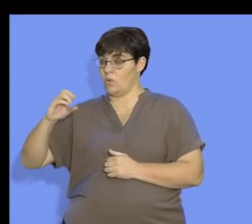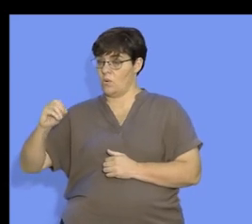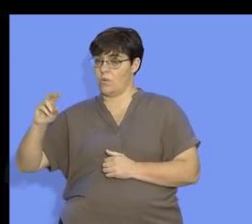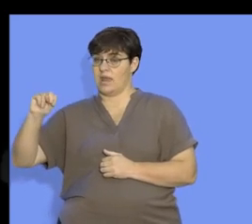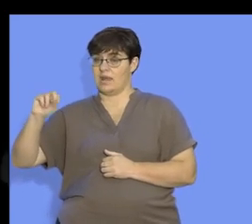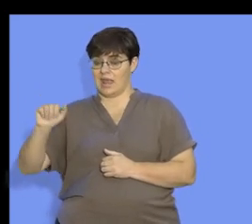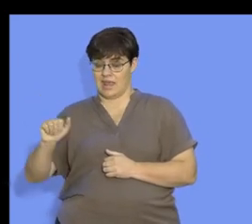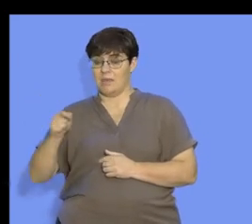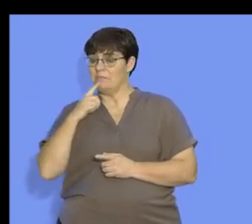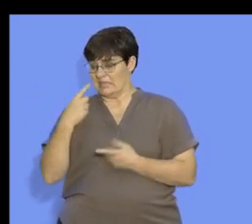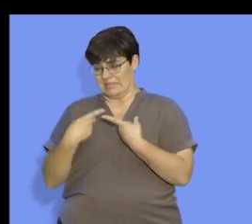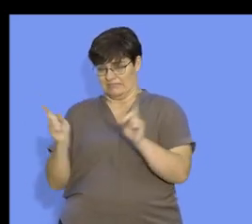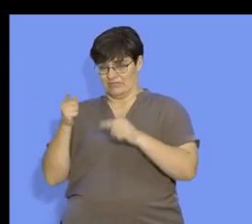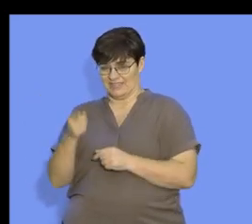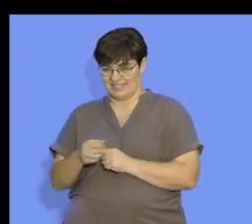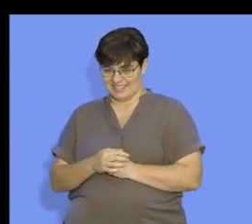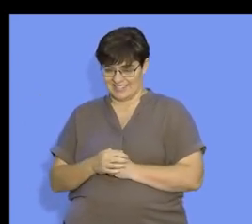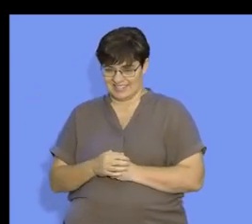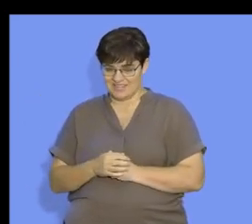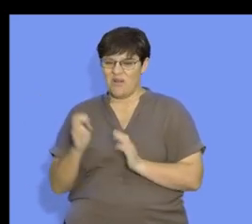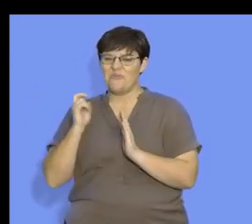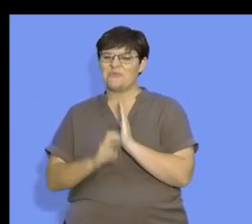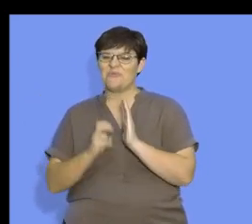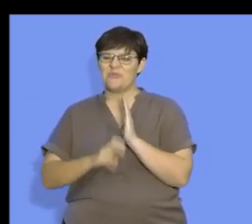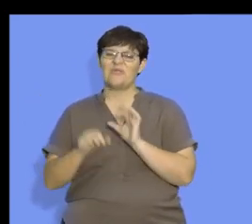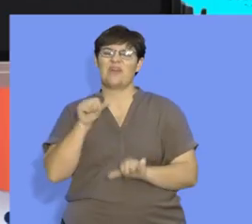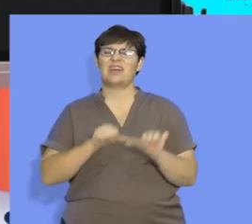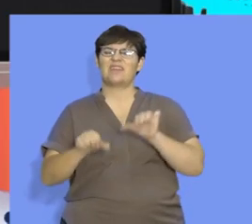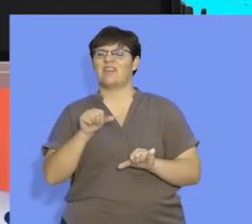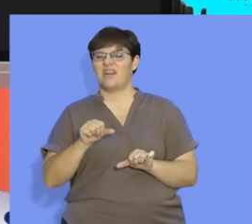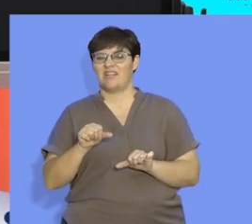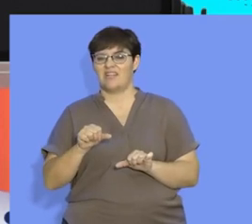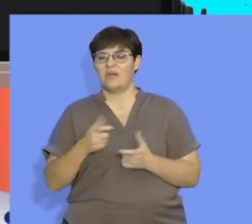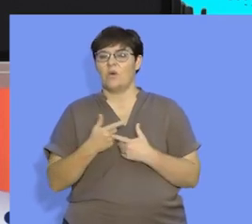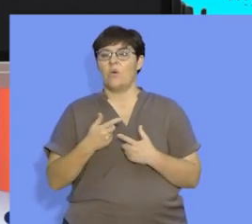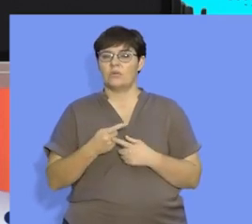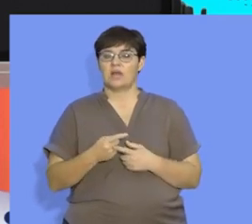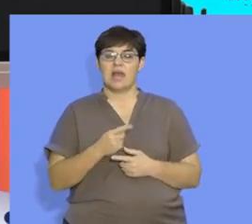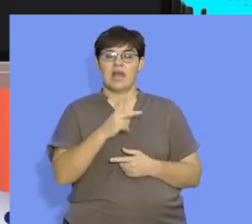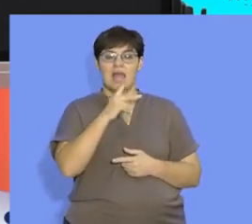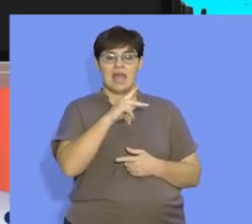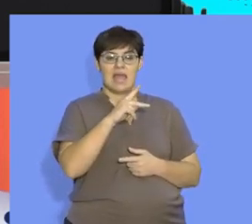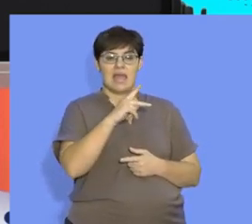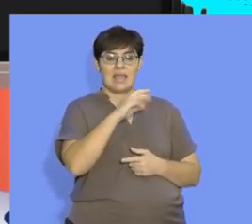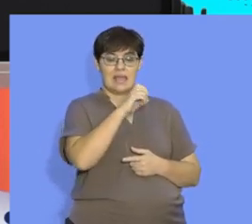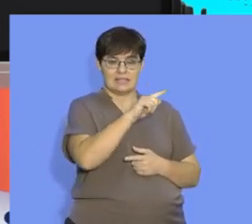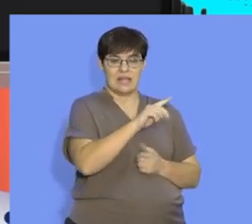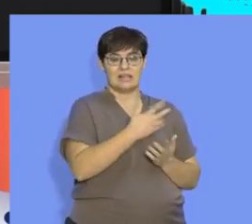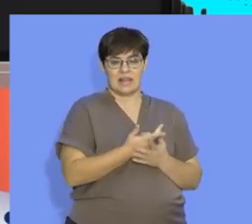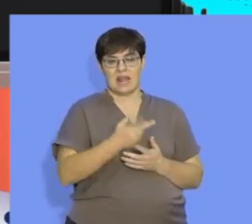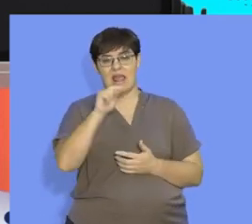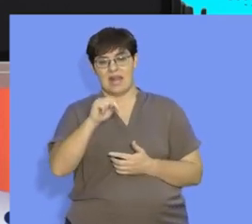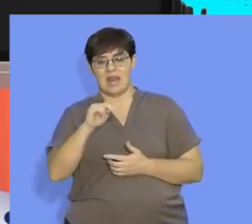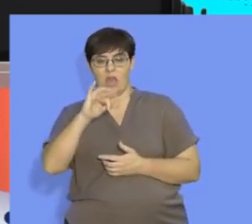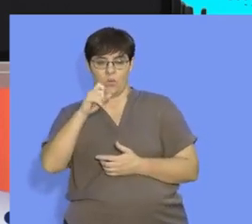CH3COONA. Okay, now this is an exception. Okay, I think the unwritten rule in terms of chemical formula, we always started with the cation followed by